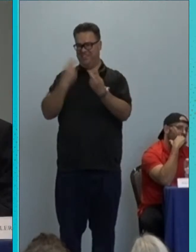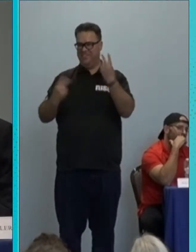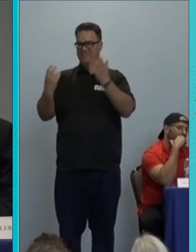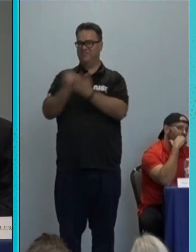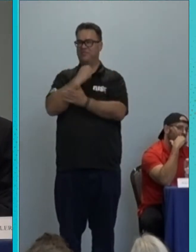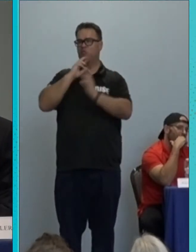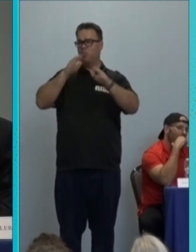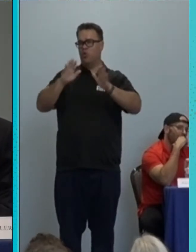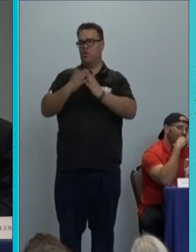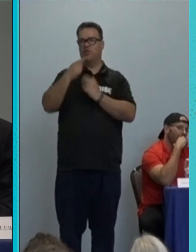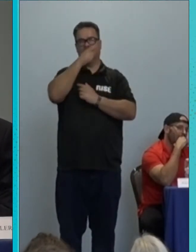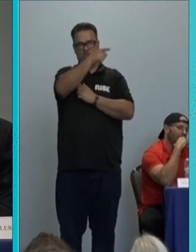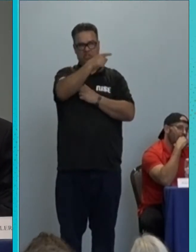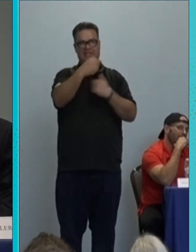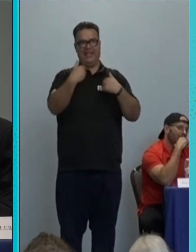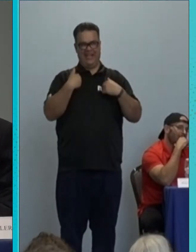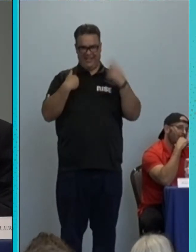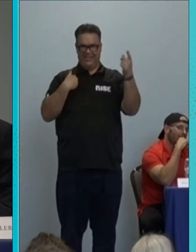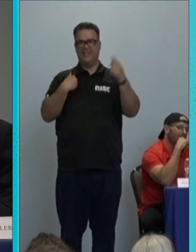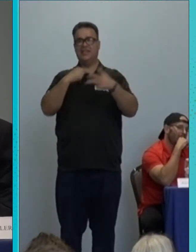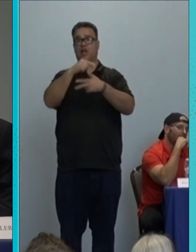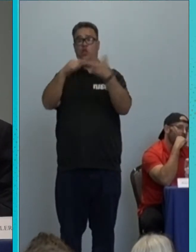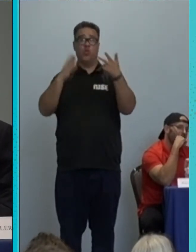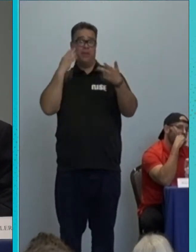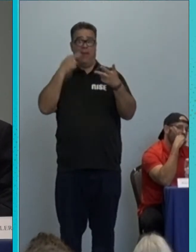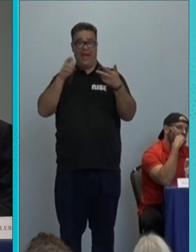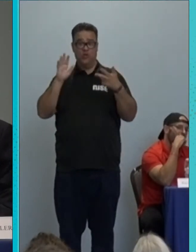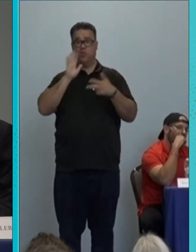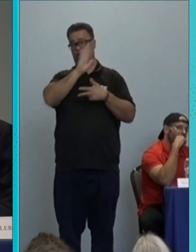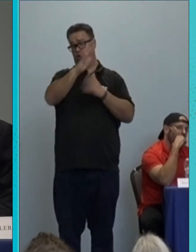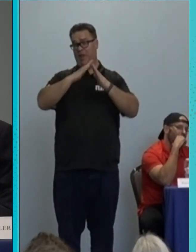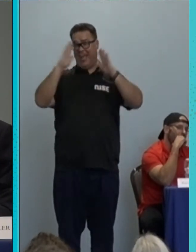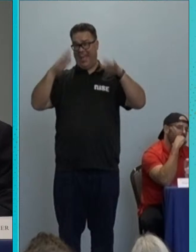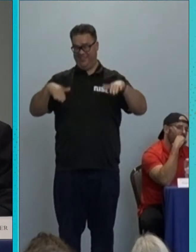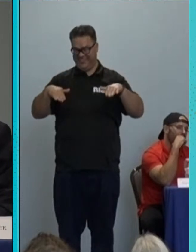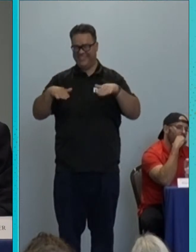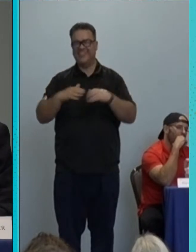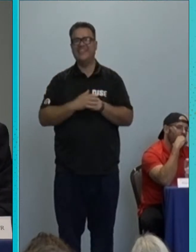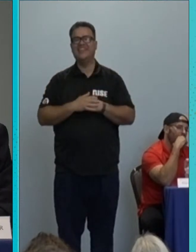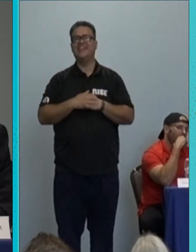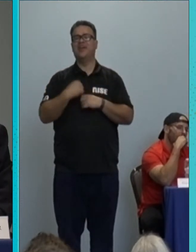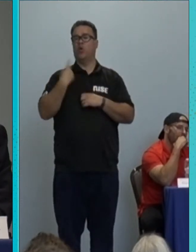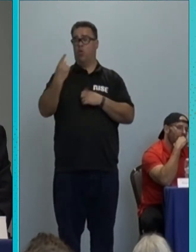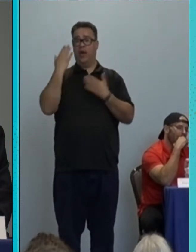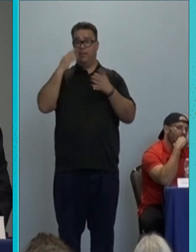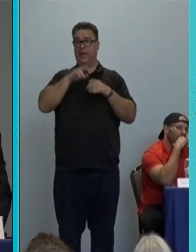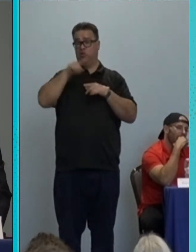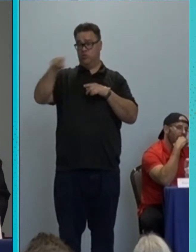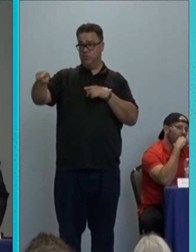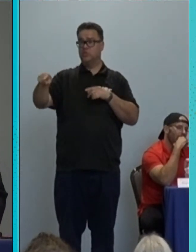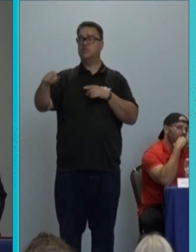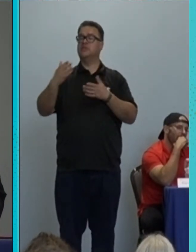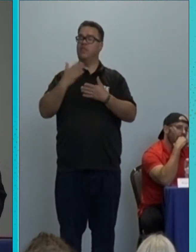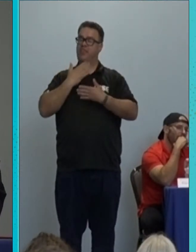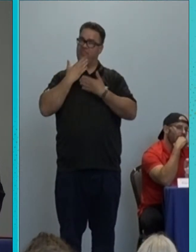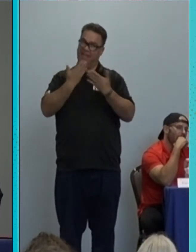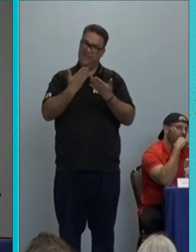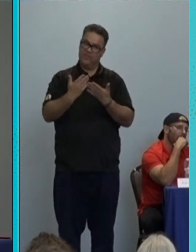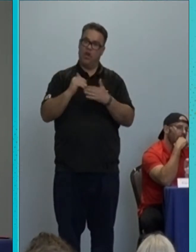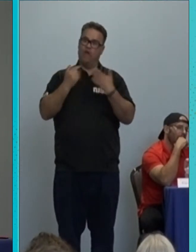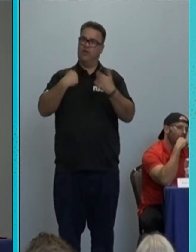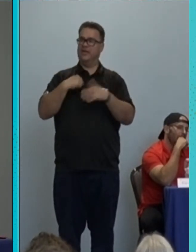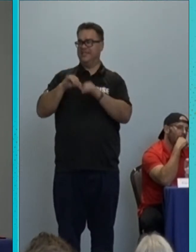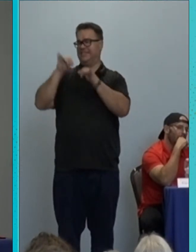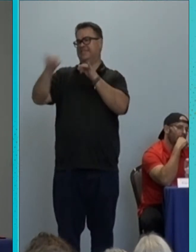book. She has 3 bedrooms in her house, and one of them she very graciously offered